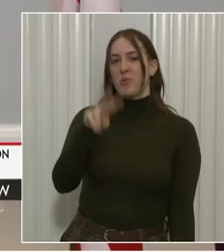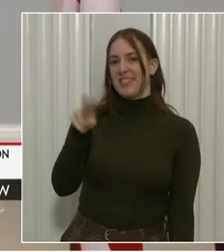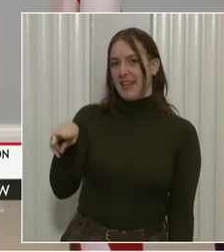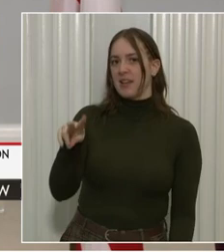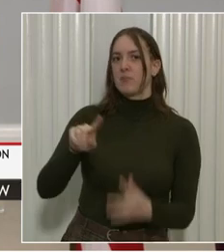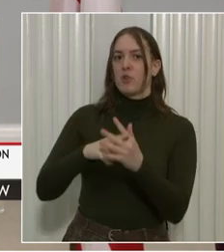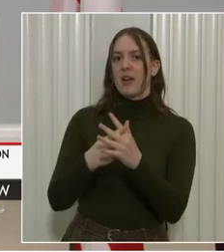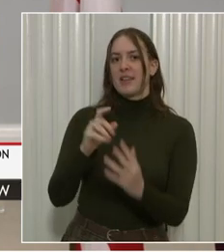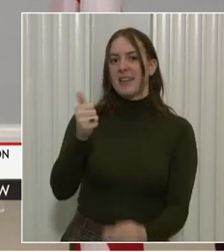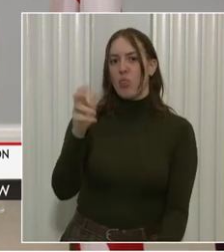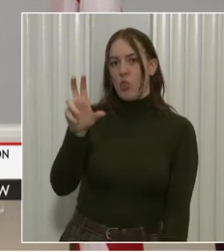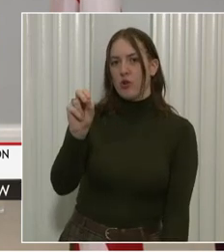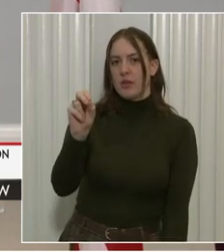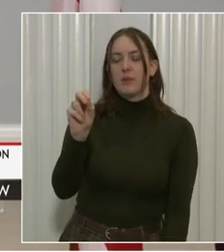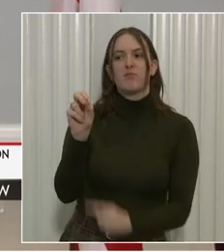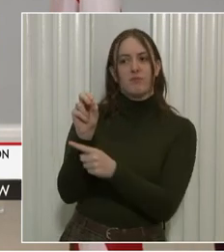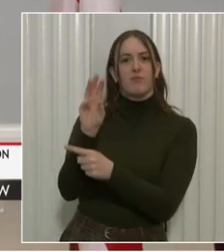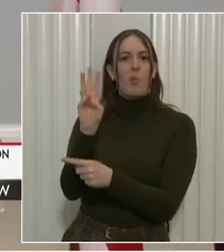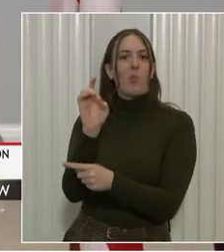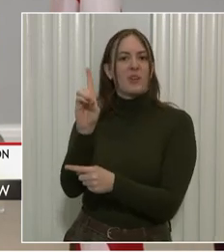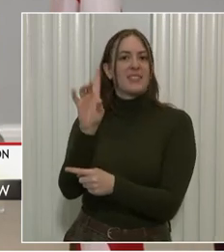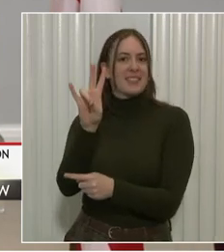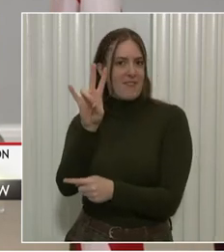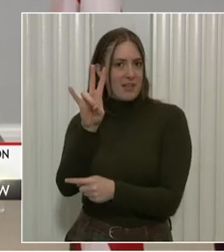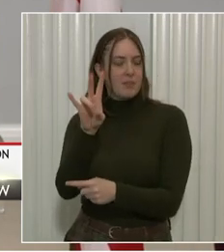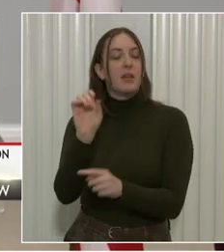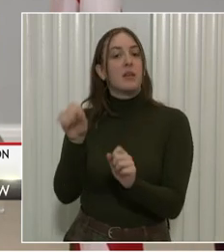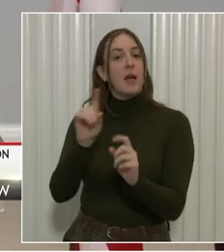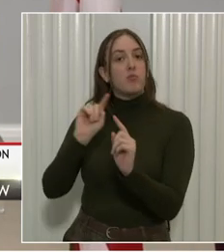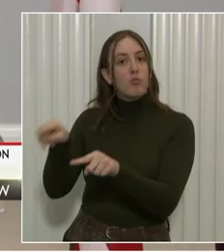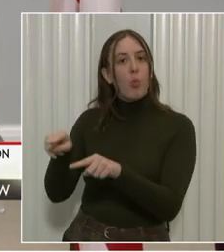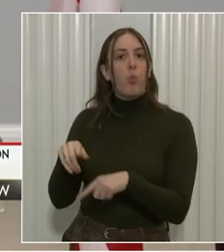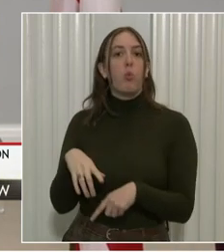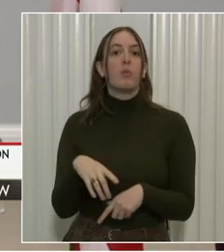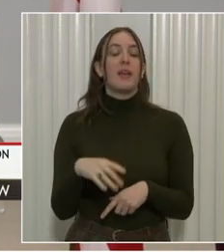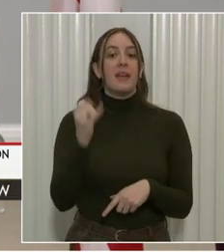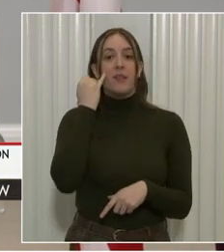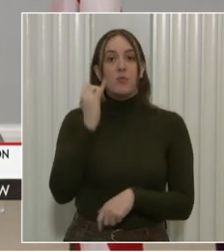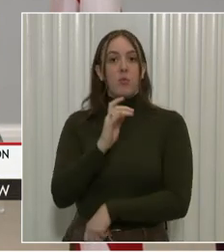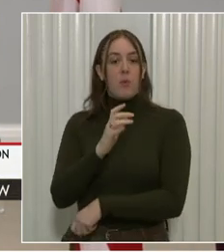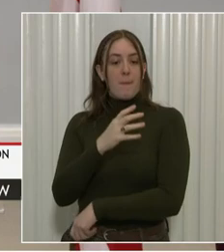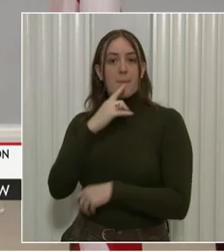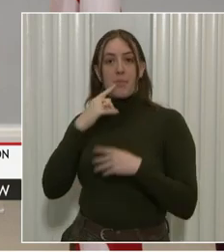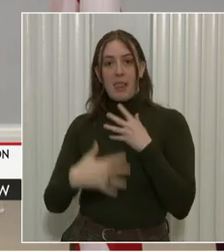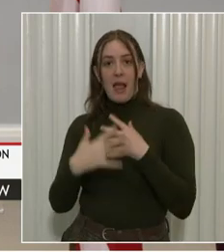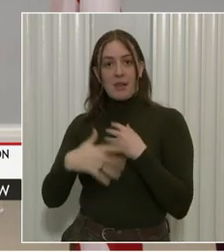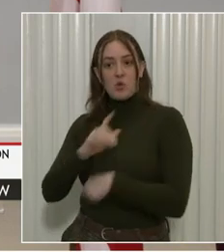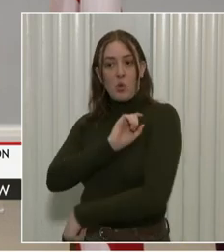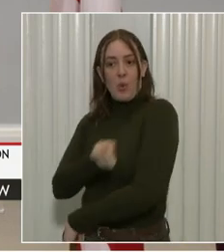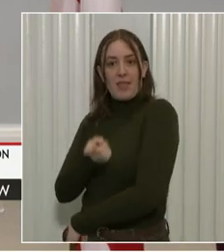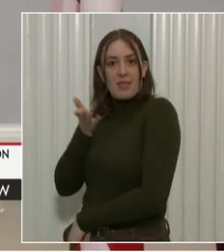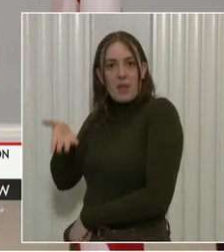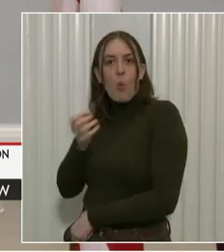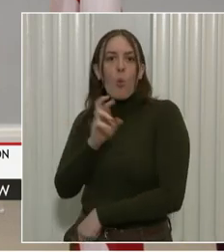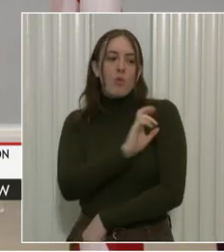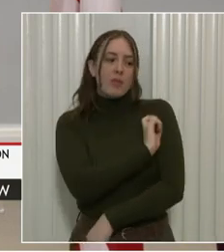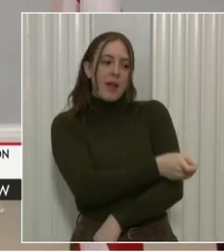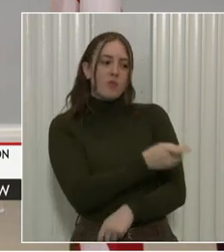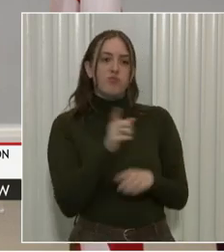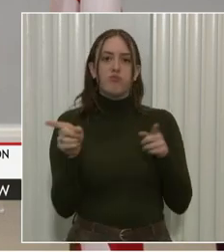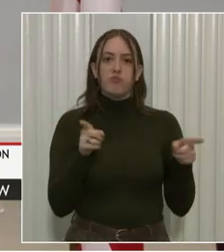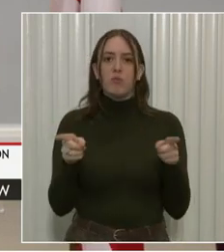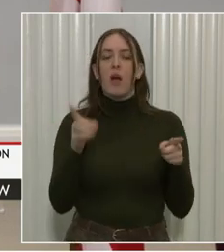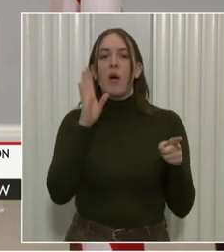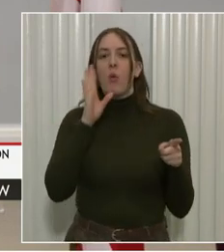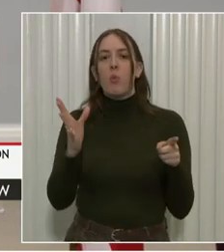And any blood that's donated at the Red Cross or at St. Luke's will increase the blood banks